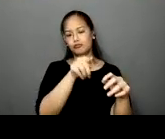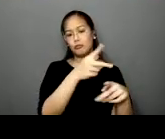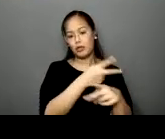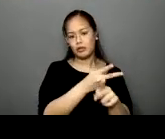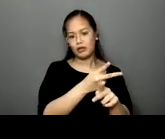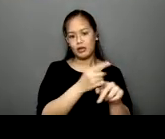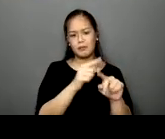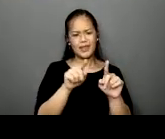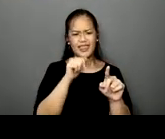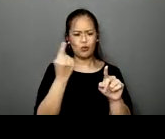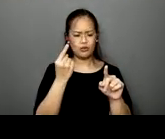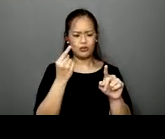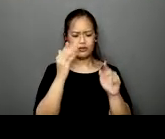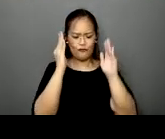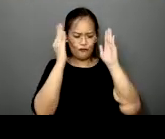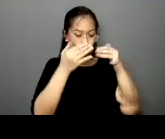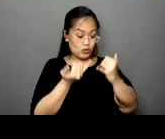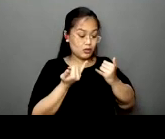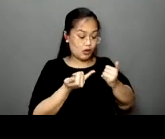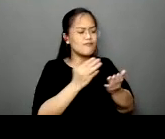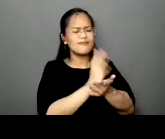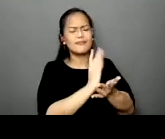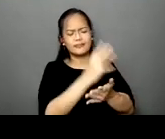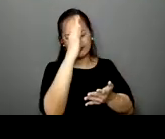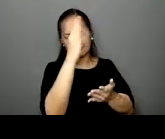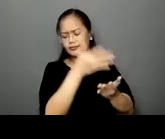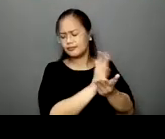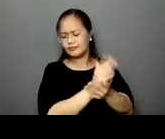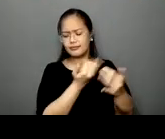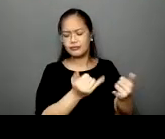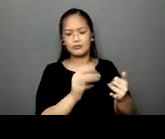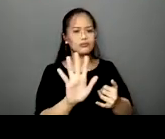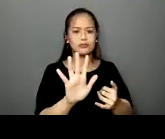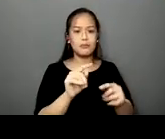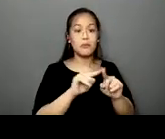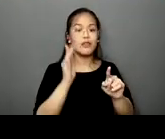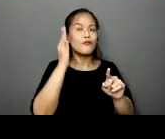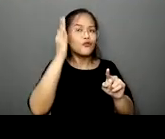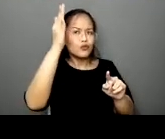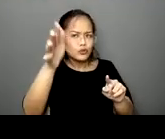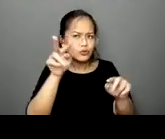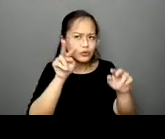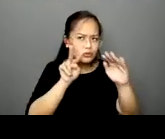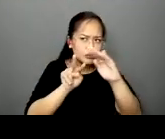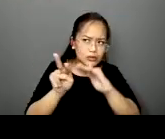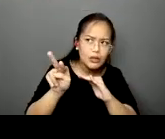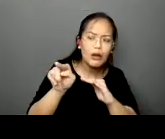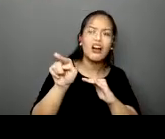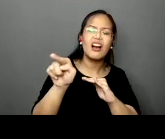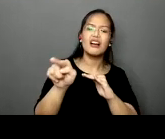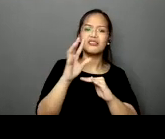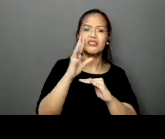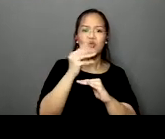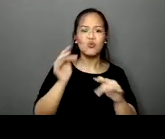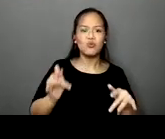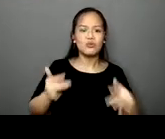present, but at the future. And it means that whoever is going to benefit or whoever is going to live in the situation that's in the future